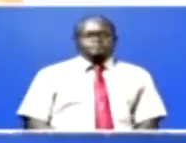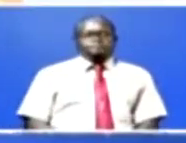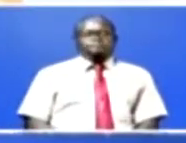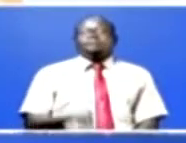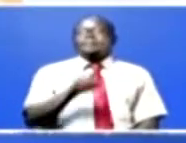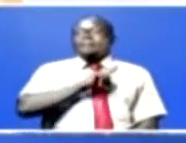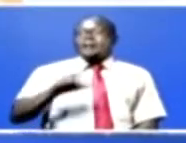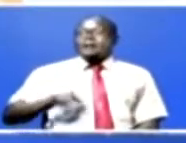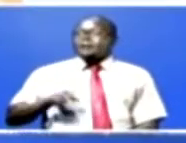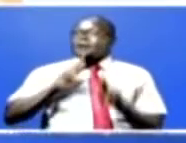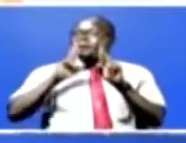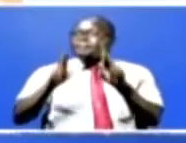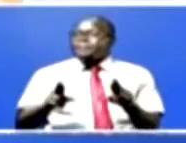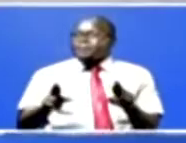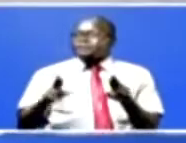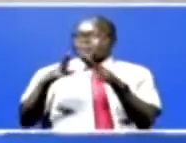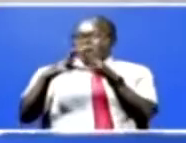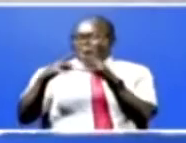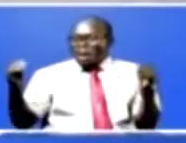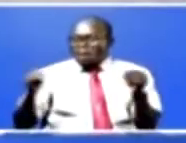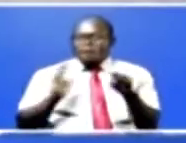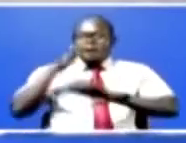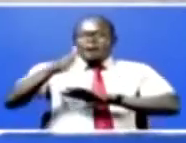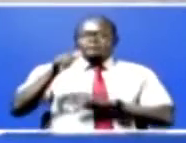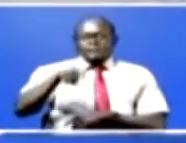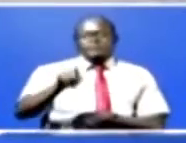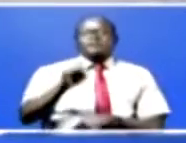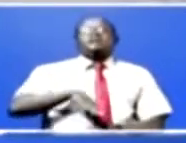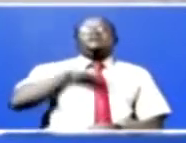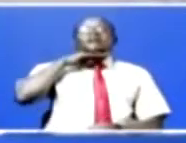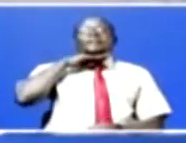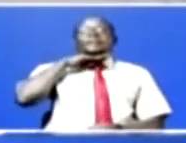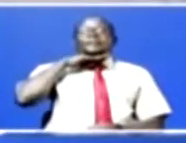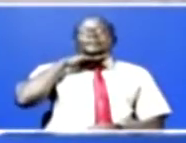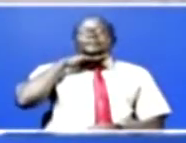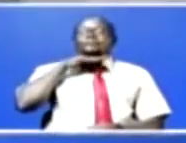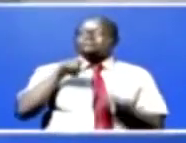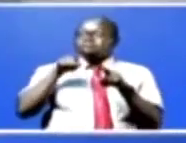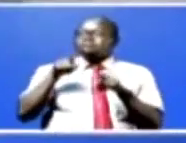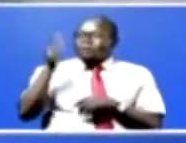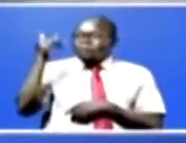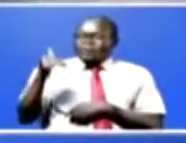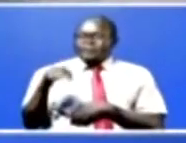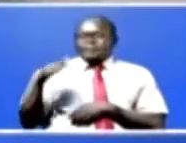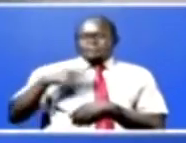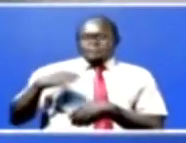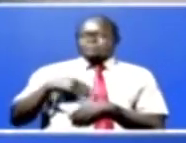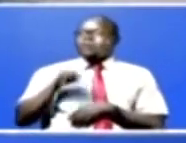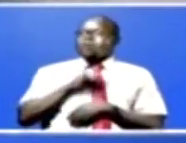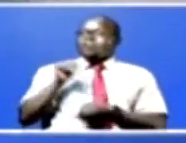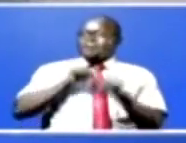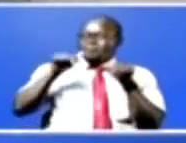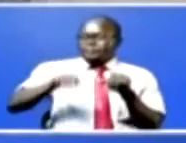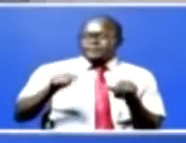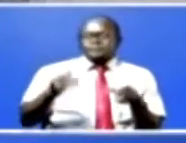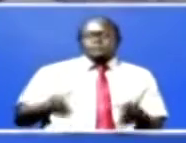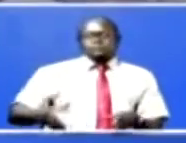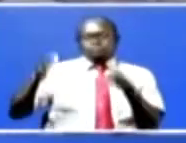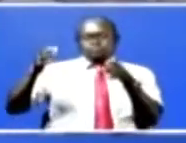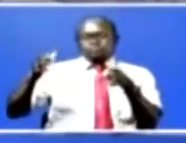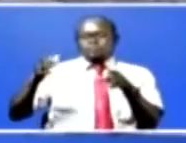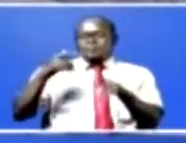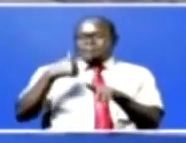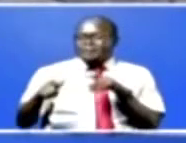Meanwhile, the landlady is reported to have gone into hiding following the incident. This followed allegations that tenants have been complaining about this septic